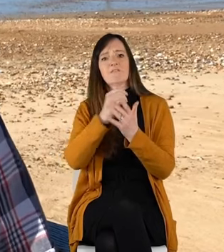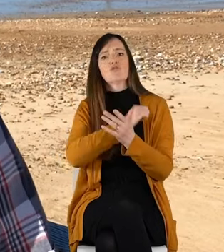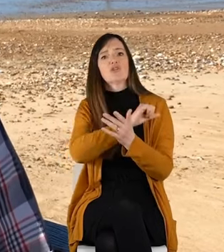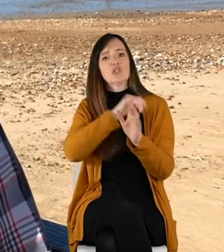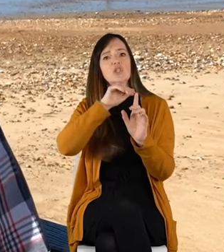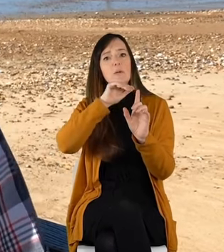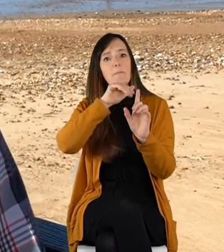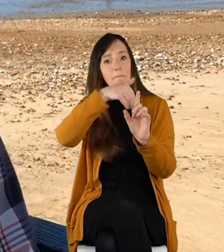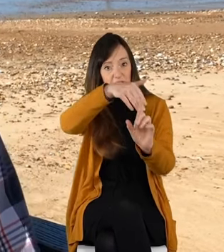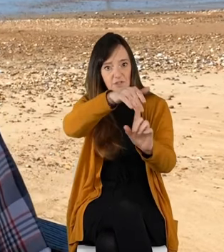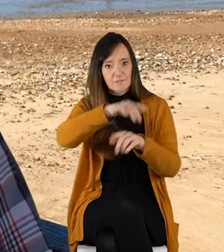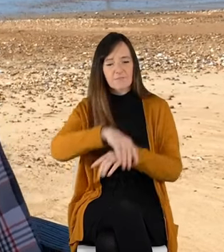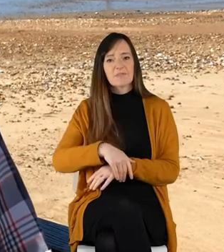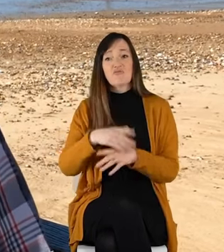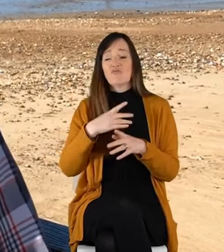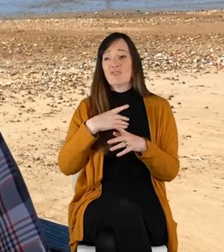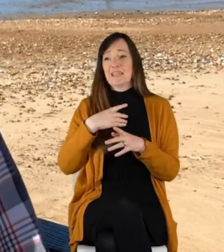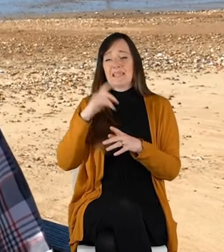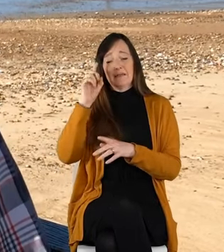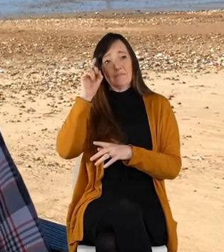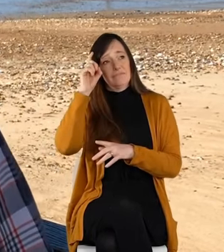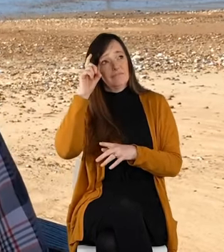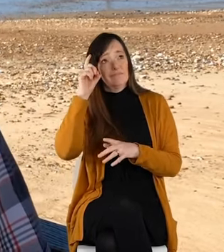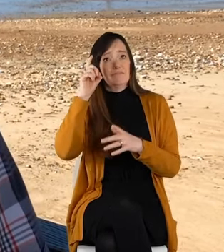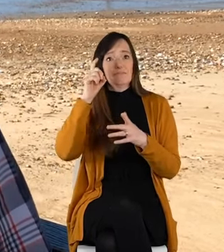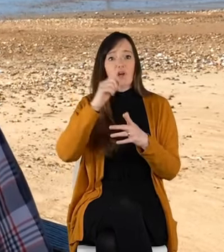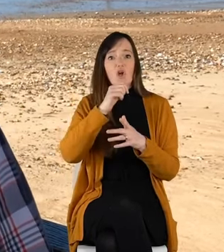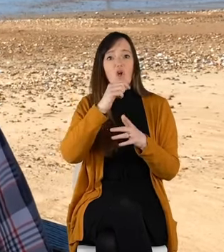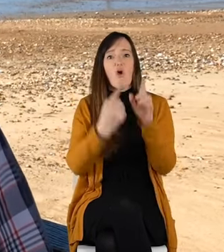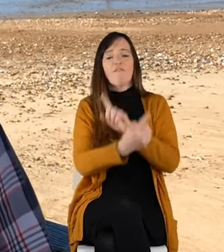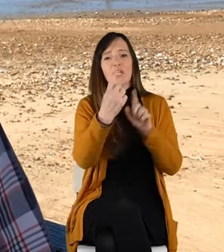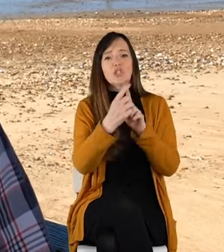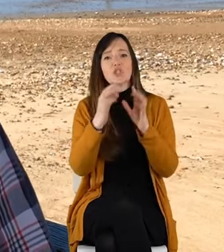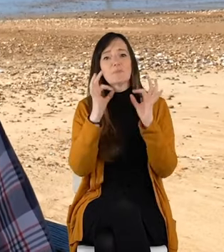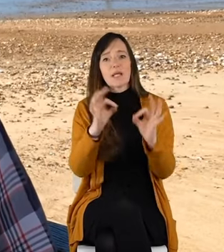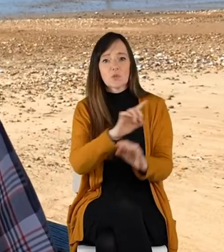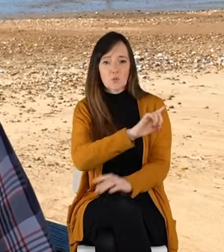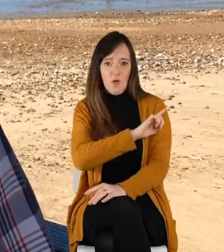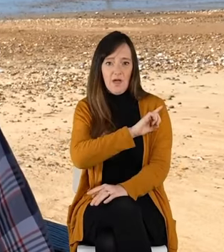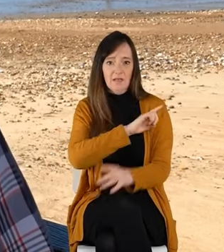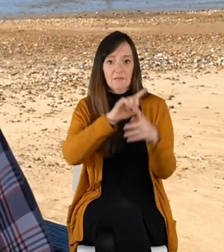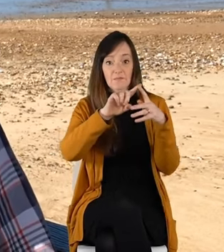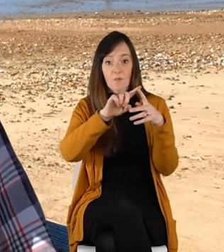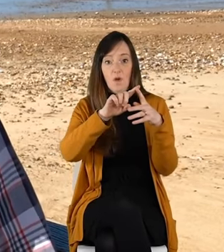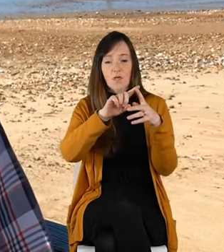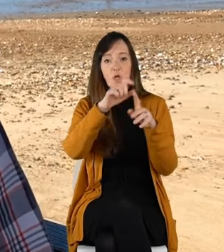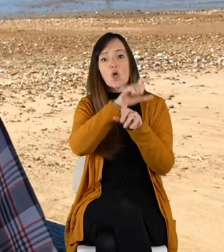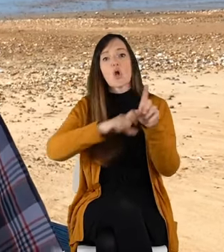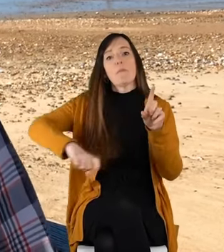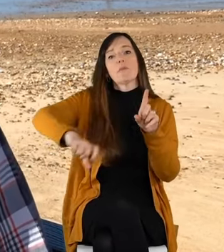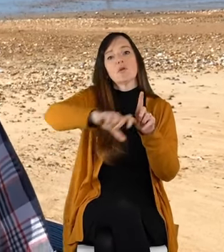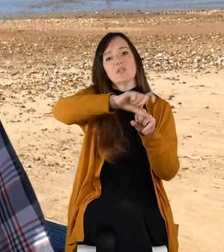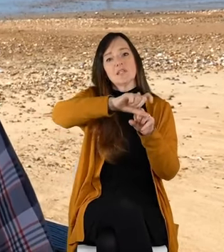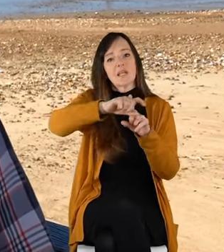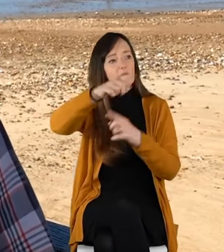about the convention that contribute to making it what it is and so special to me. Firstly, a great sense of community, a real sense of